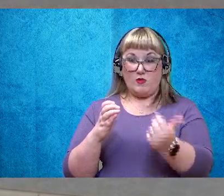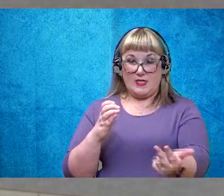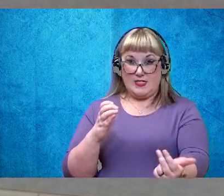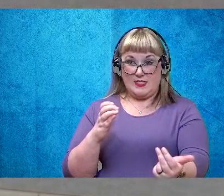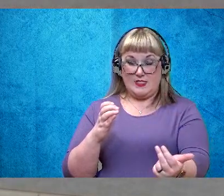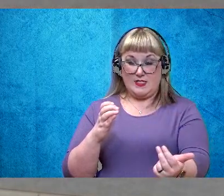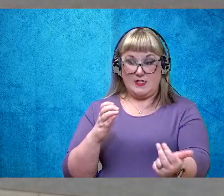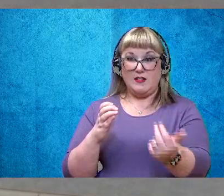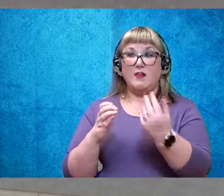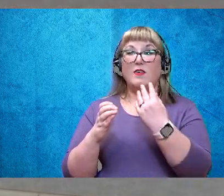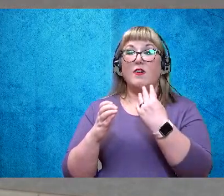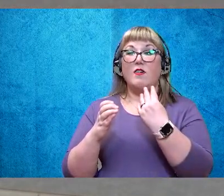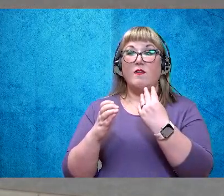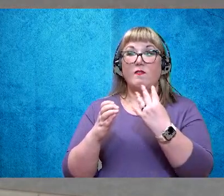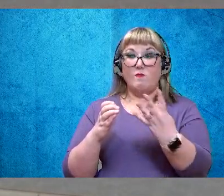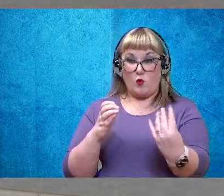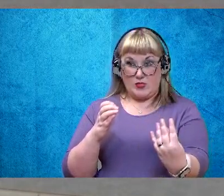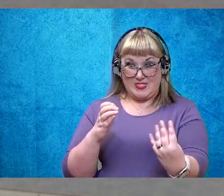13,